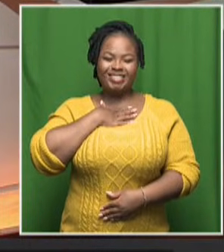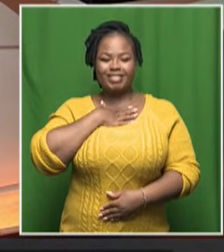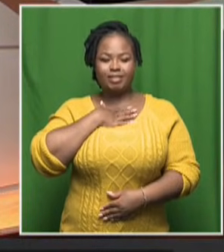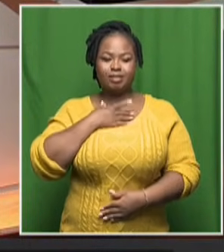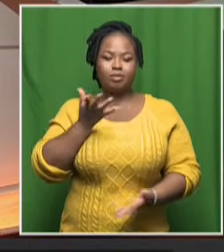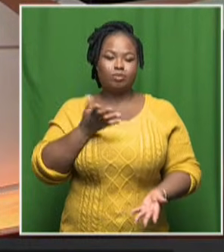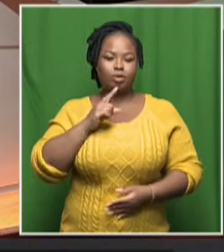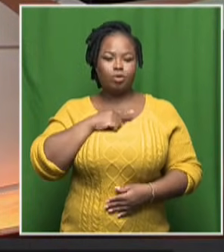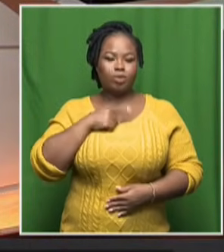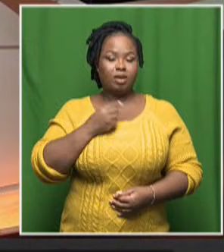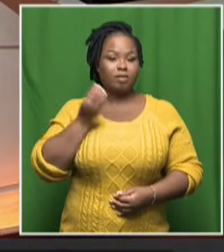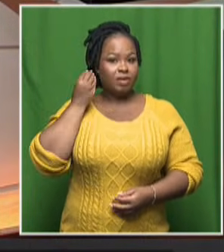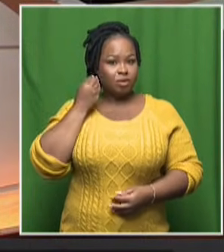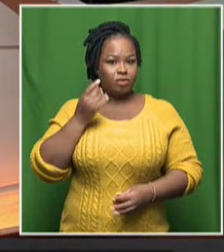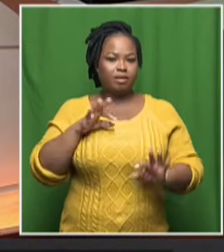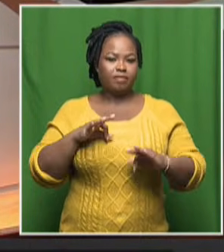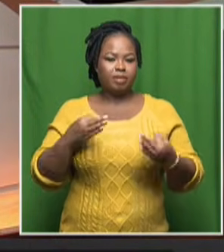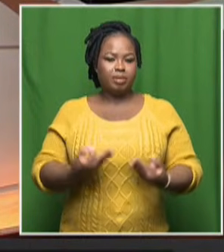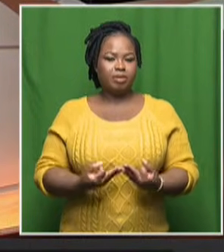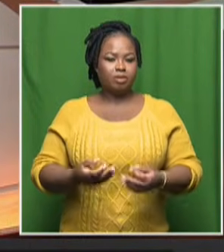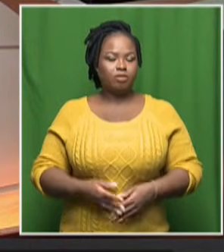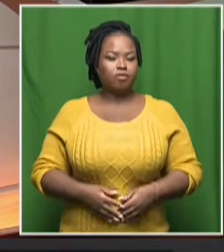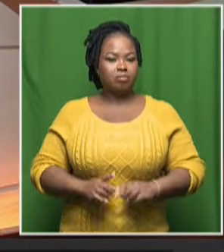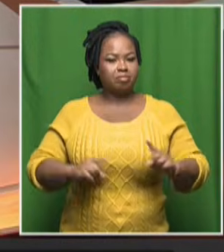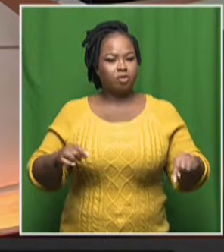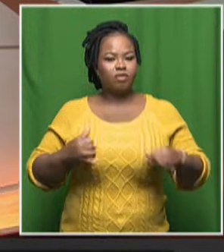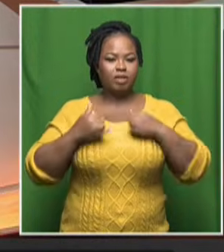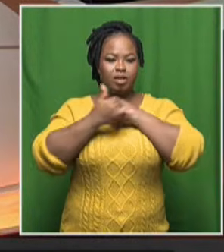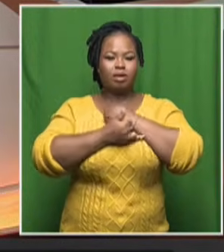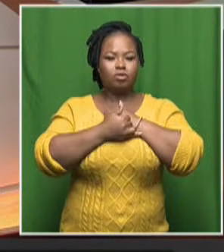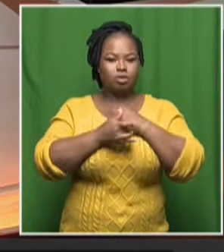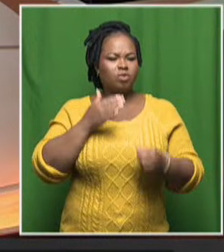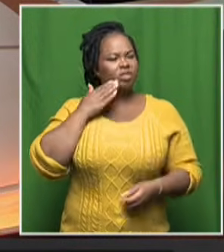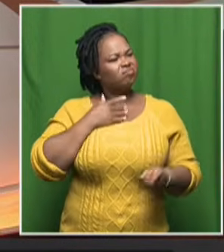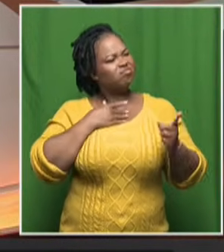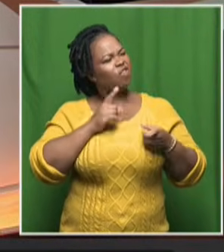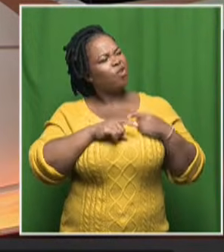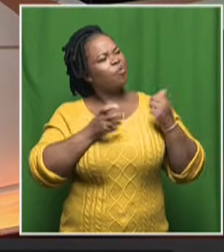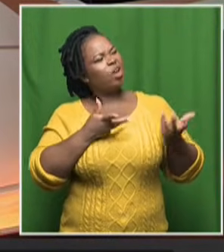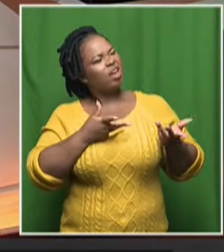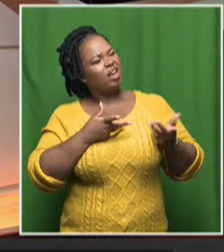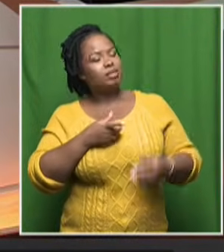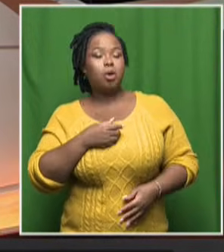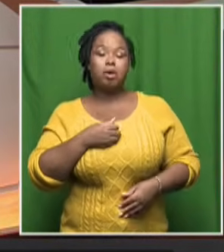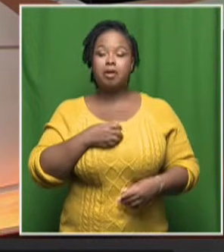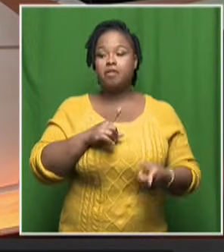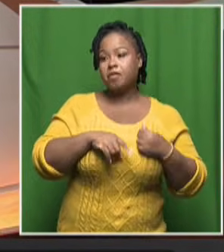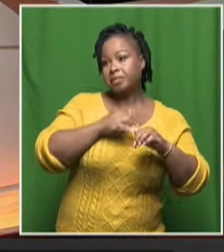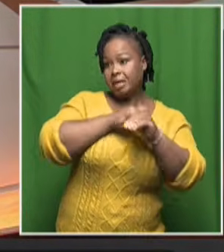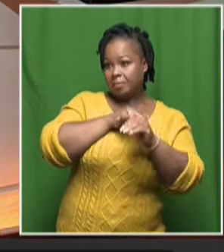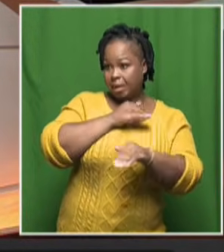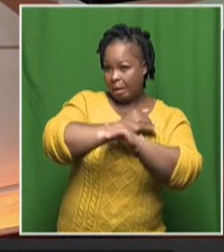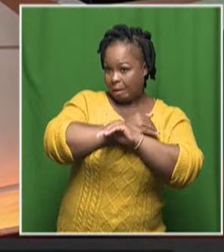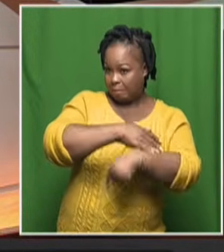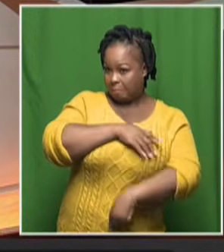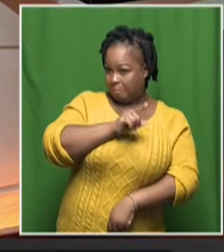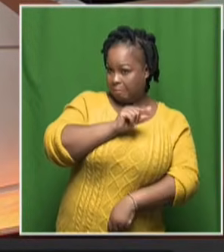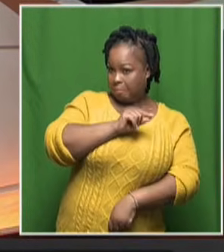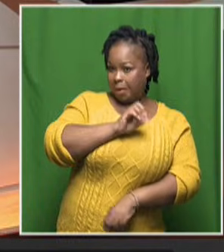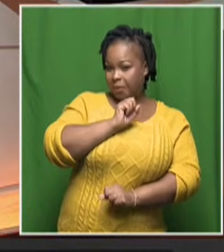and this is how we found out that we've got families from all over the country. When we were like, so where are you from? It's like, oh, I'm from Zambia. We're like,